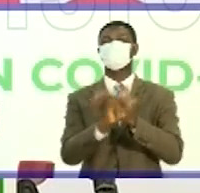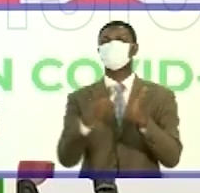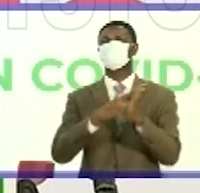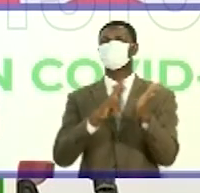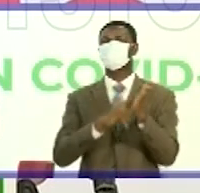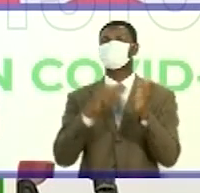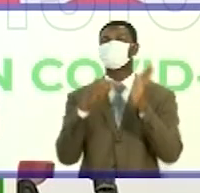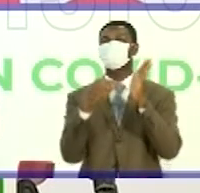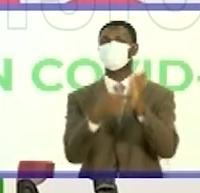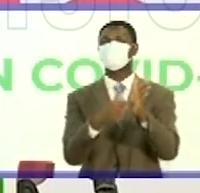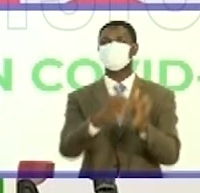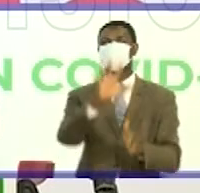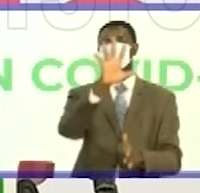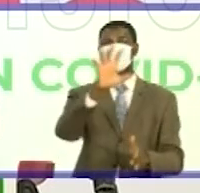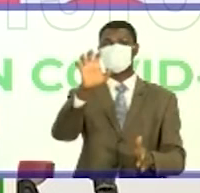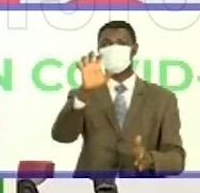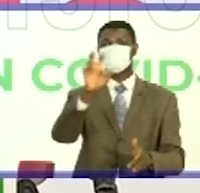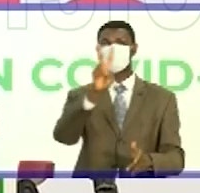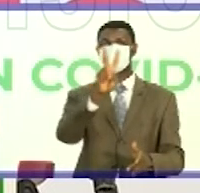shows